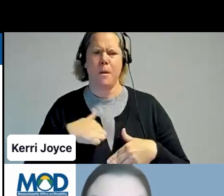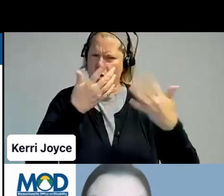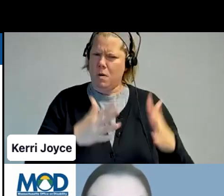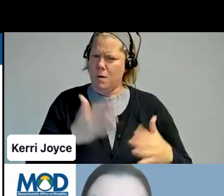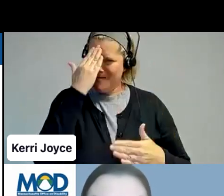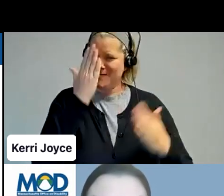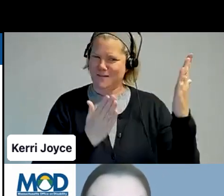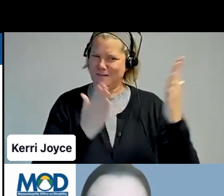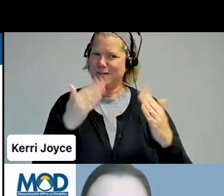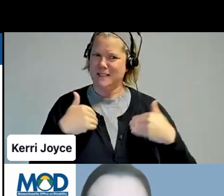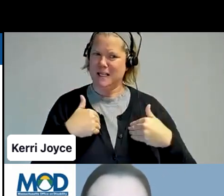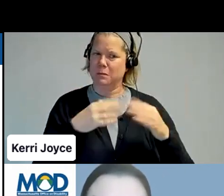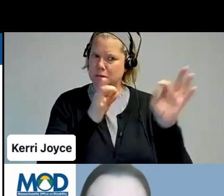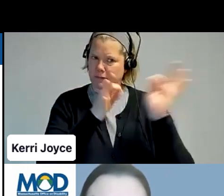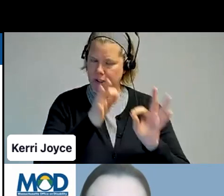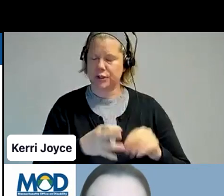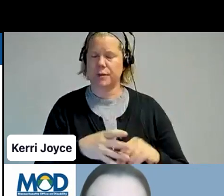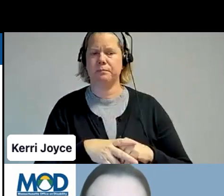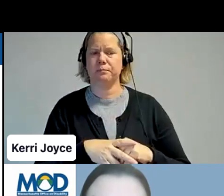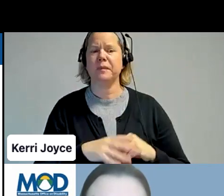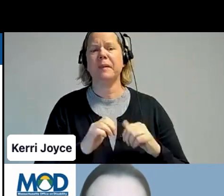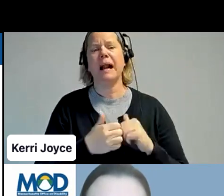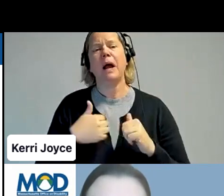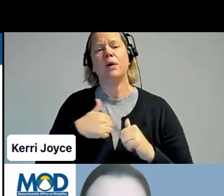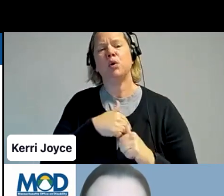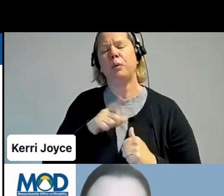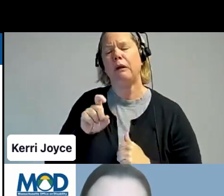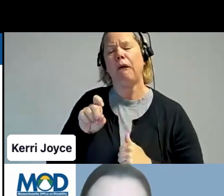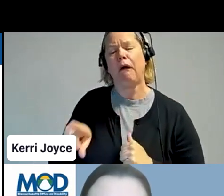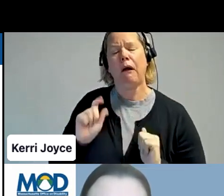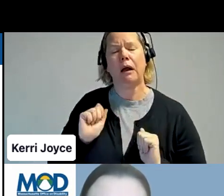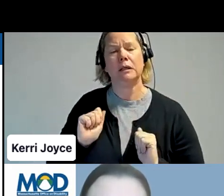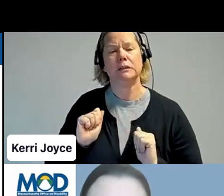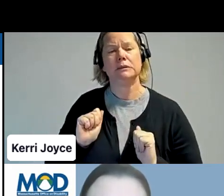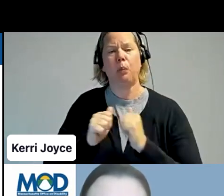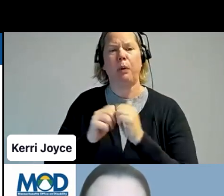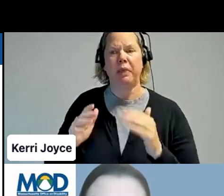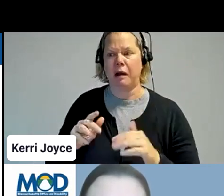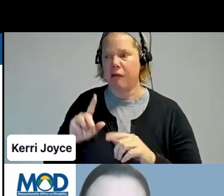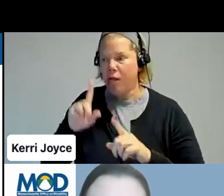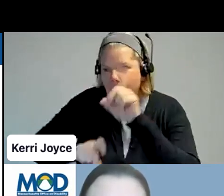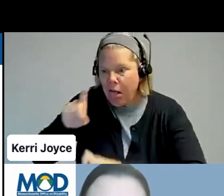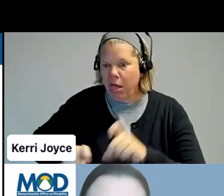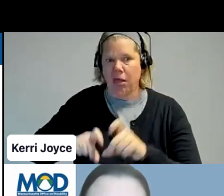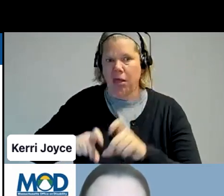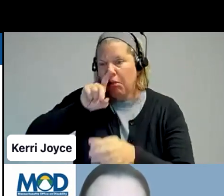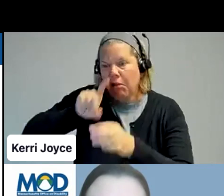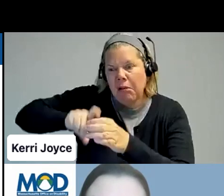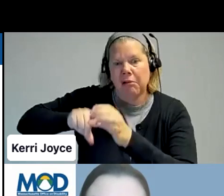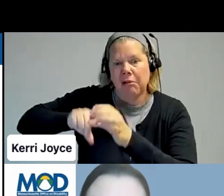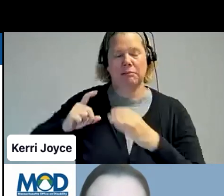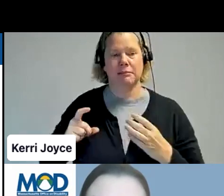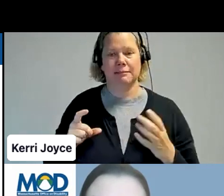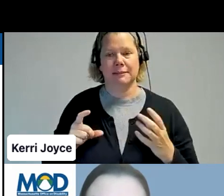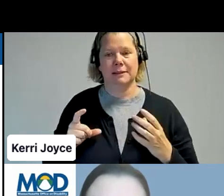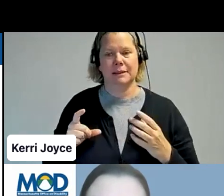is. But how do we ask questions without being obstructive or invasive, bearing in mind that service animal